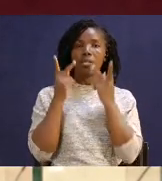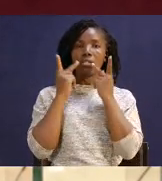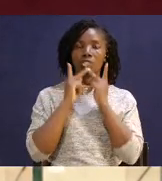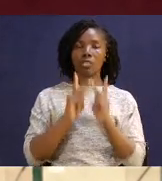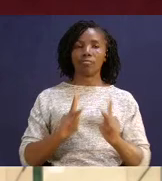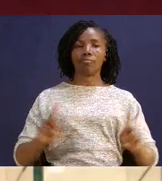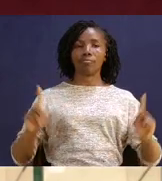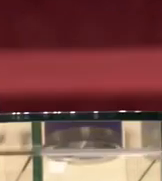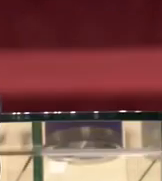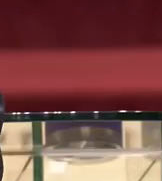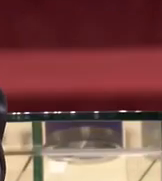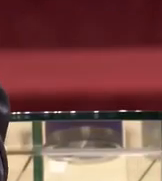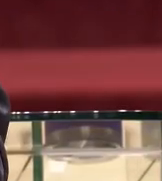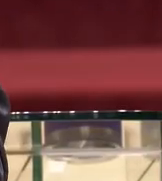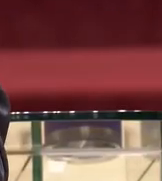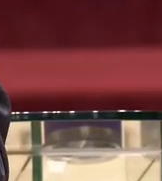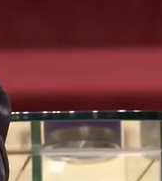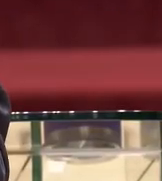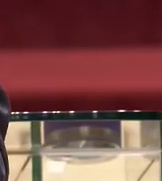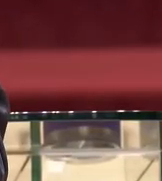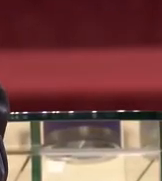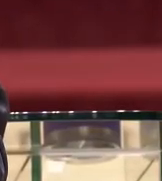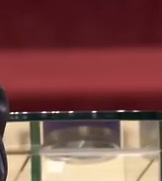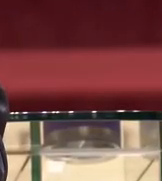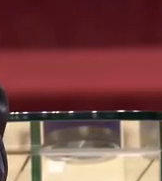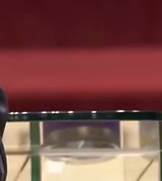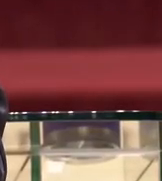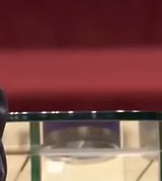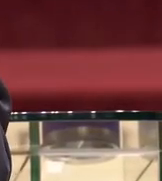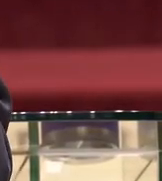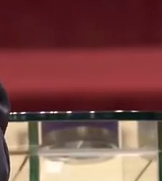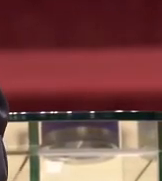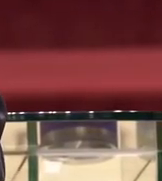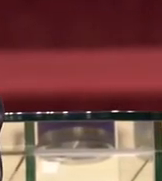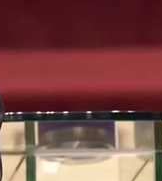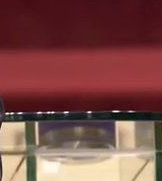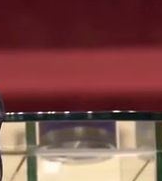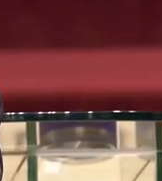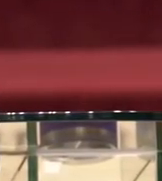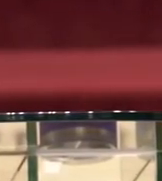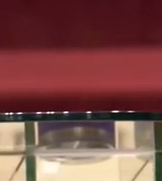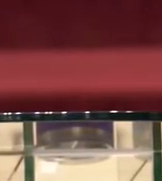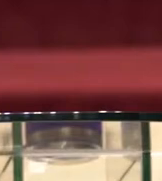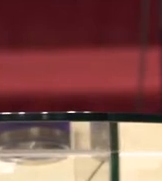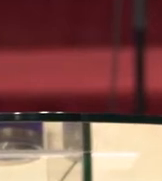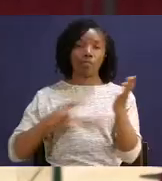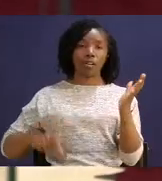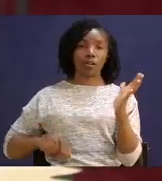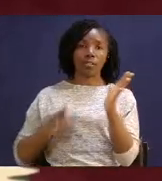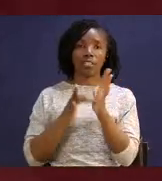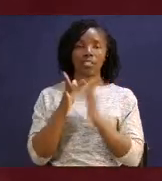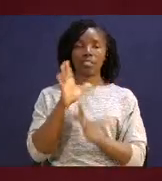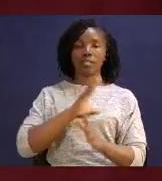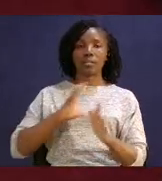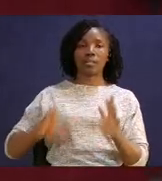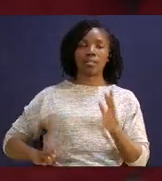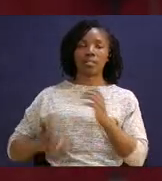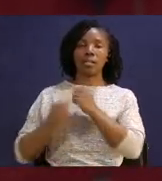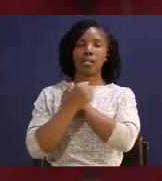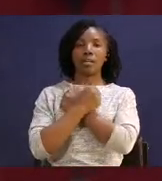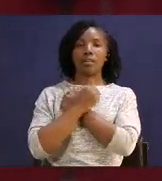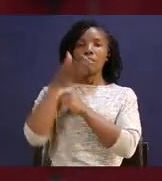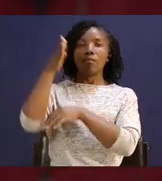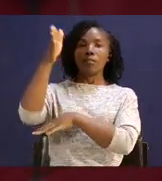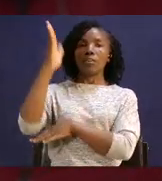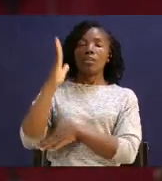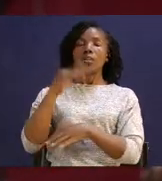Shalom. Amen. And now may the grace of our Lord Jesus Christ and the love